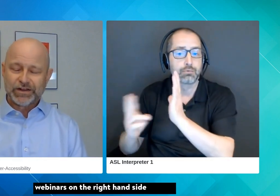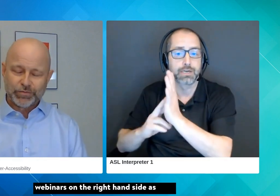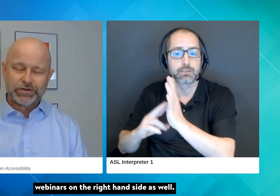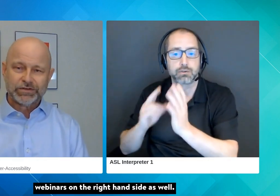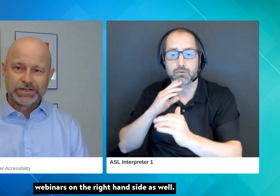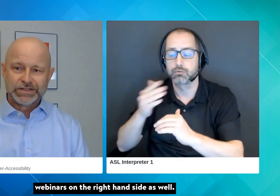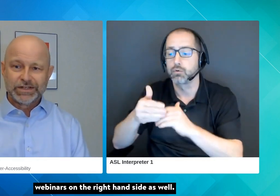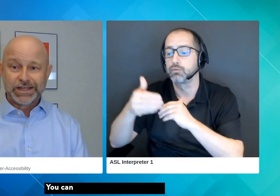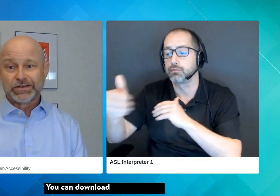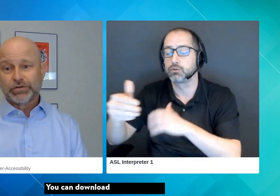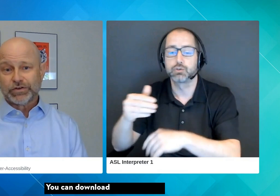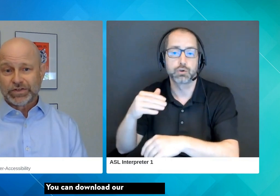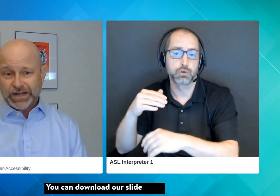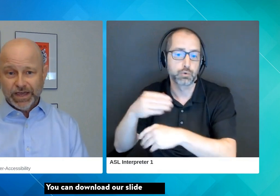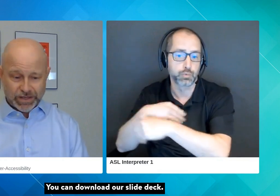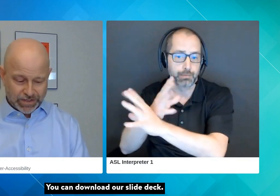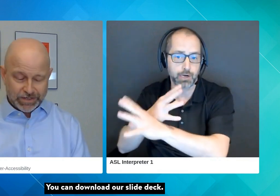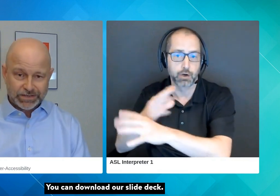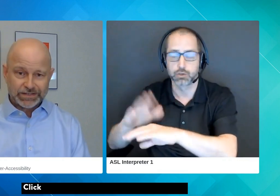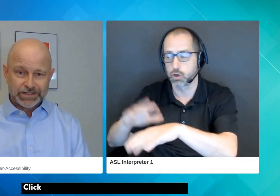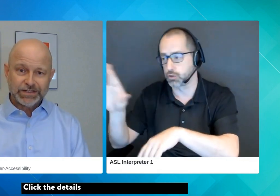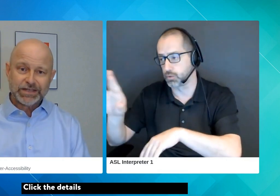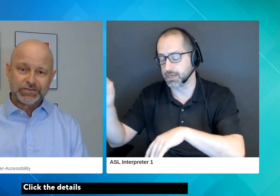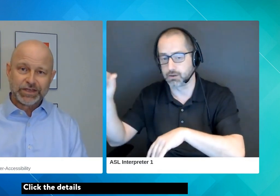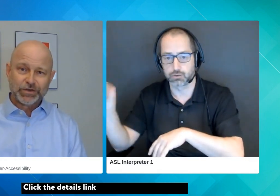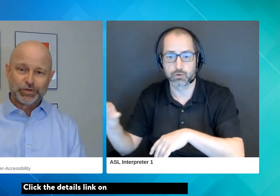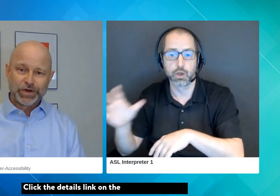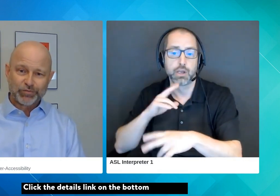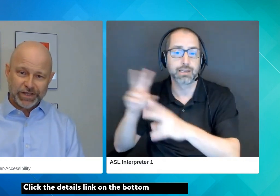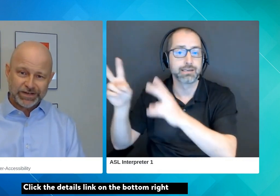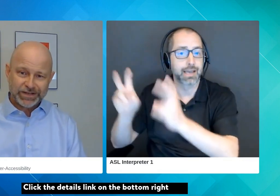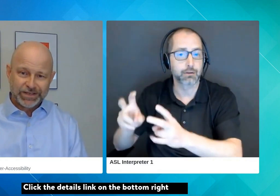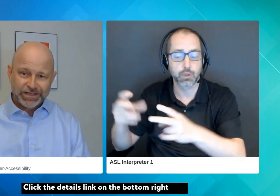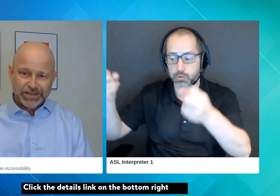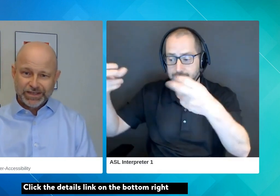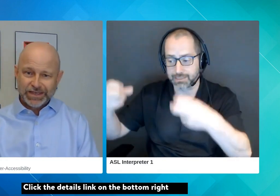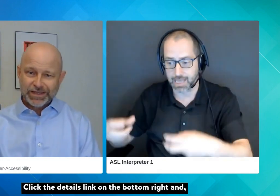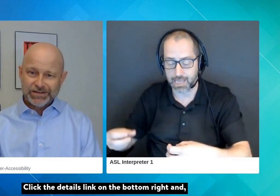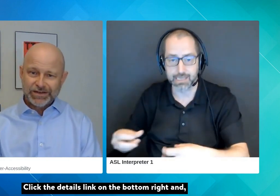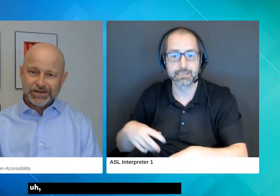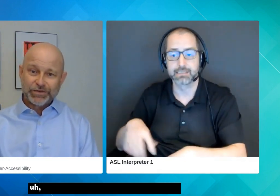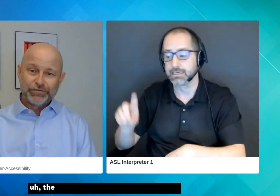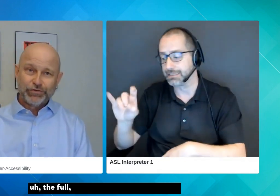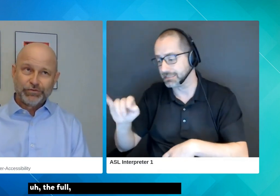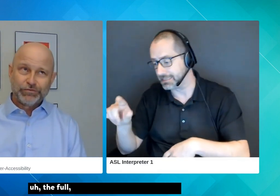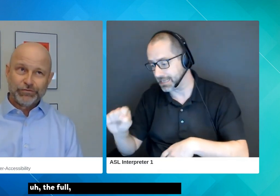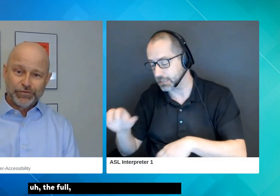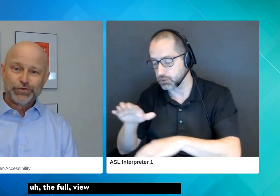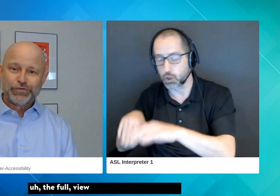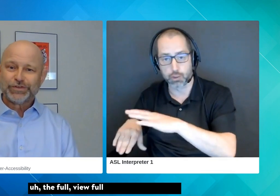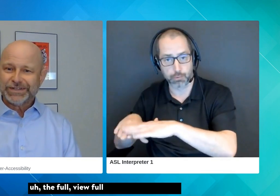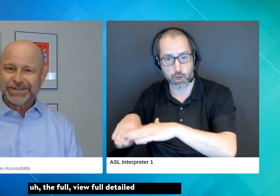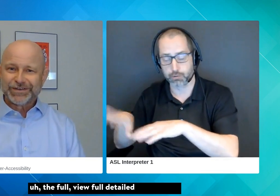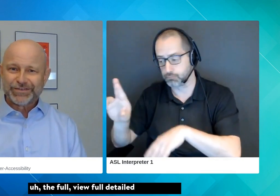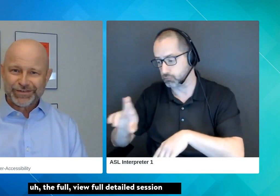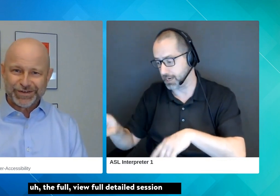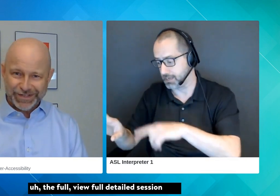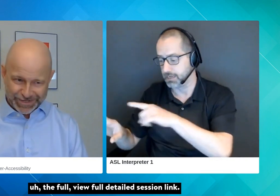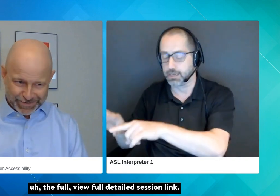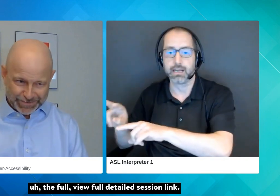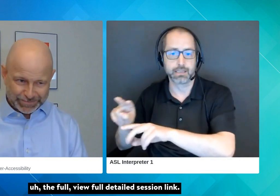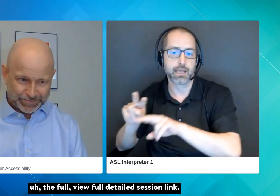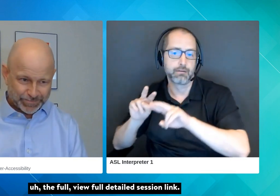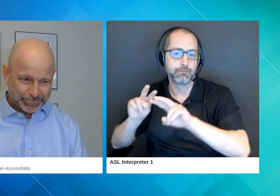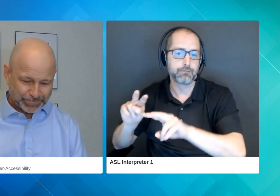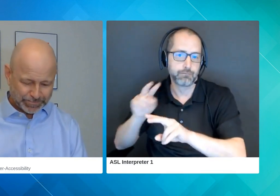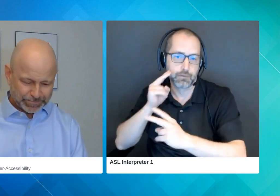right-hand side as well. To download our slide deck, click the details link on the bottom right, and the full details session